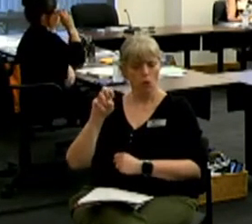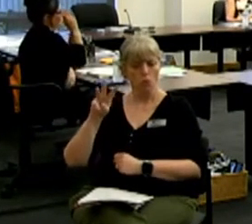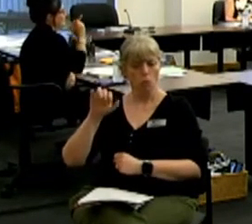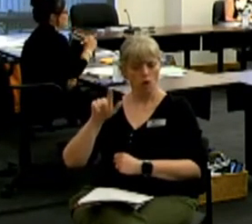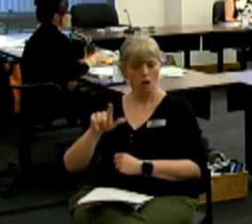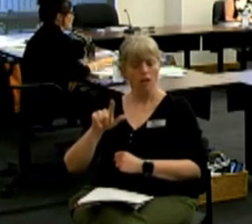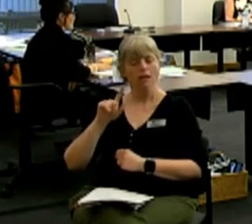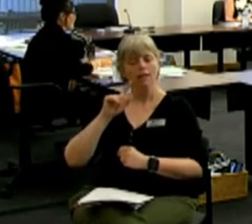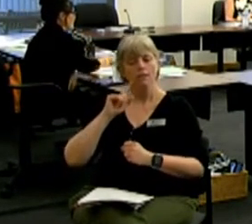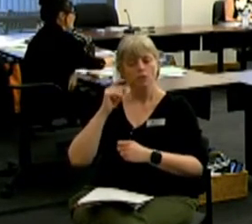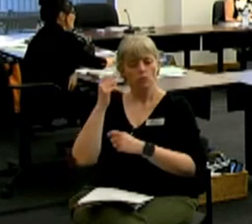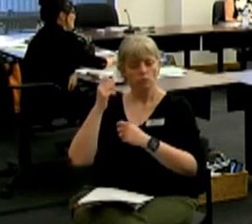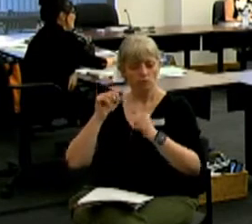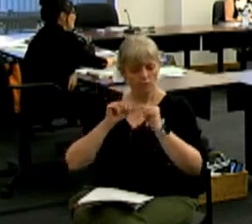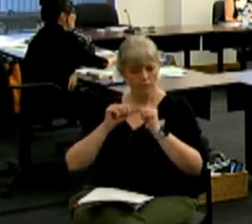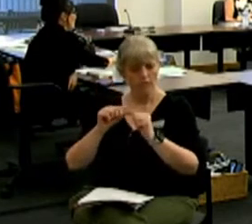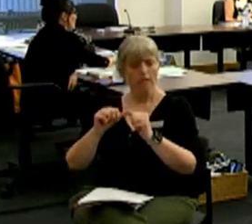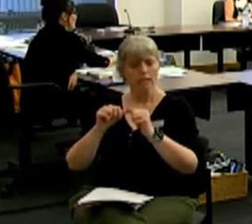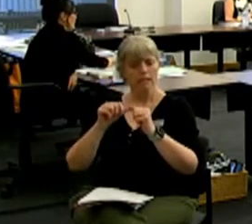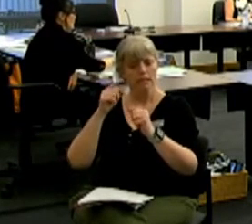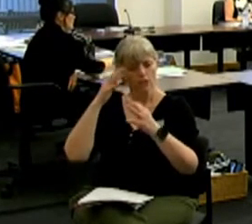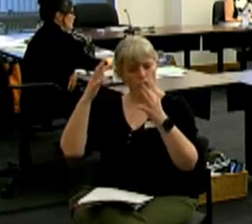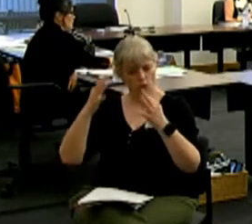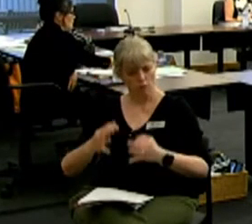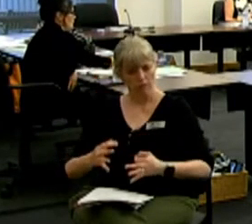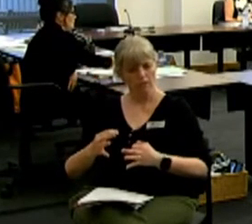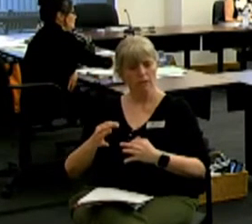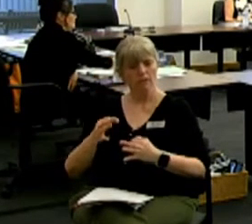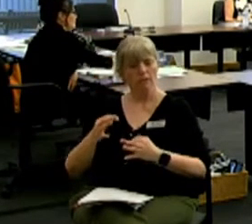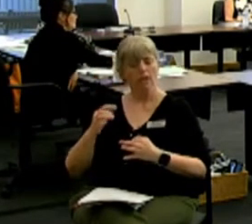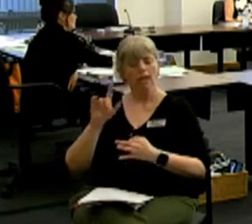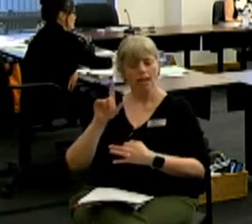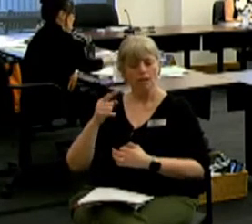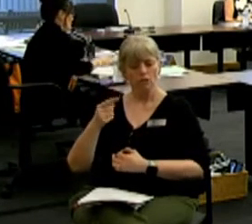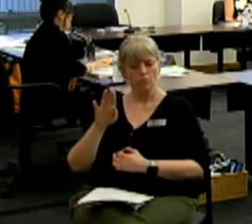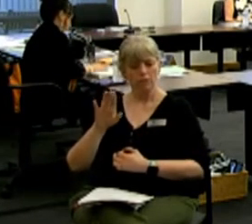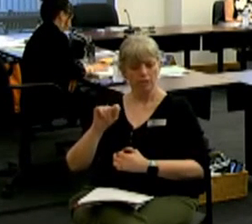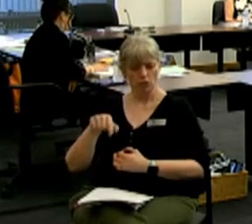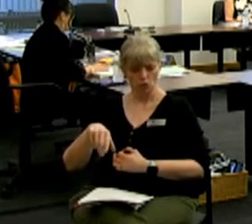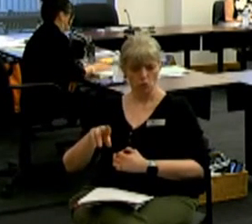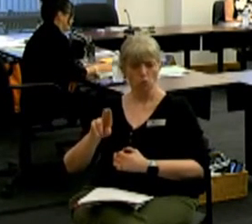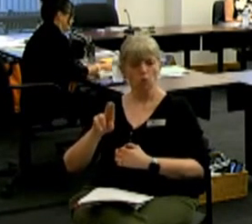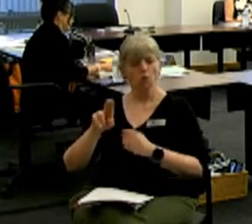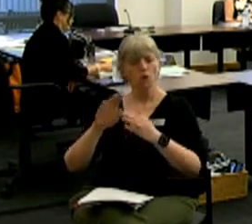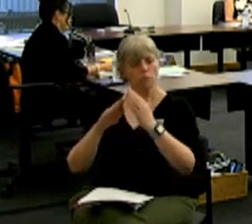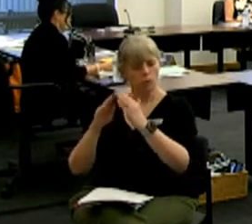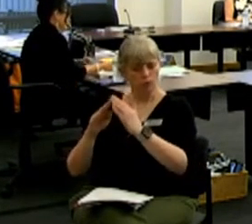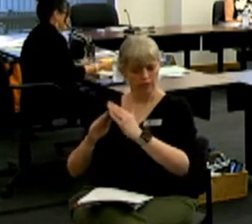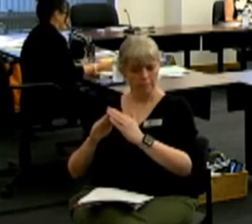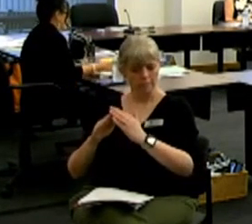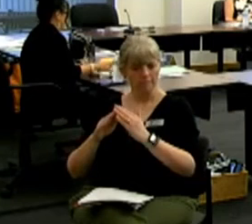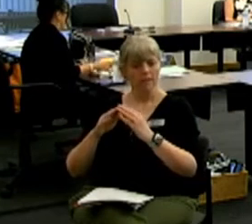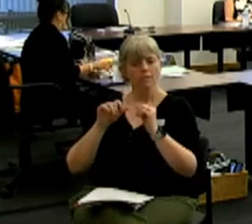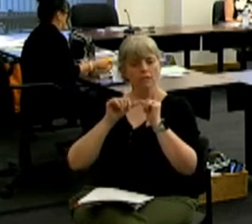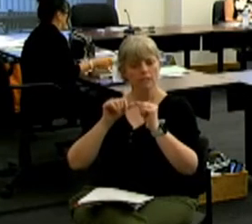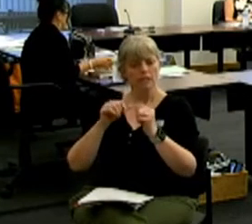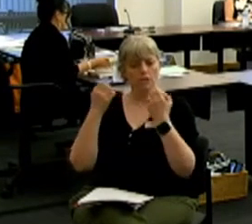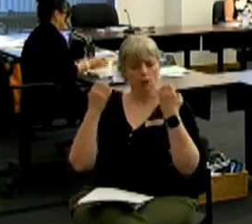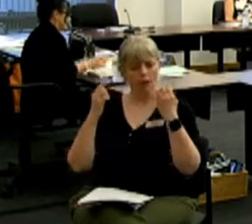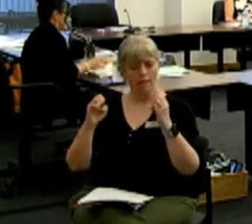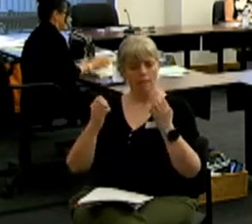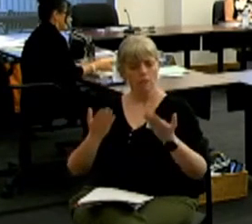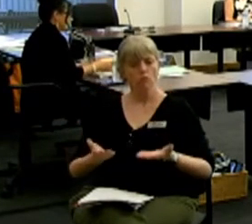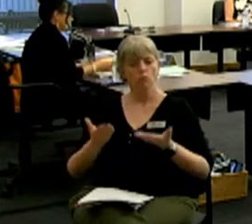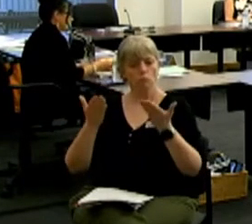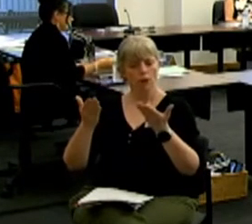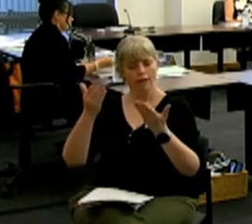and determination of the individuals in the LGBTQ+ community. For their continued efforts to raise